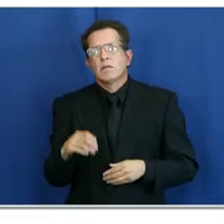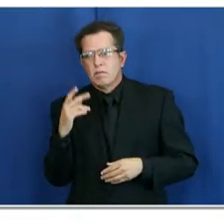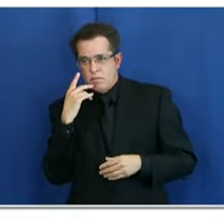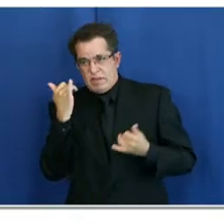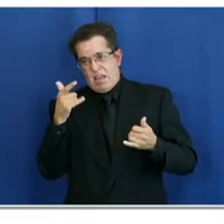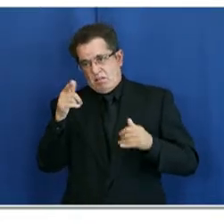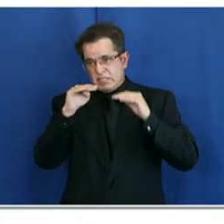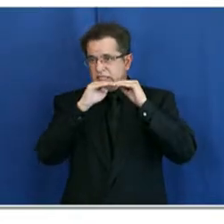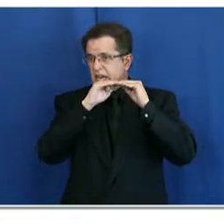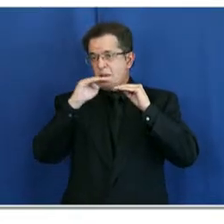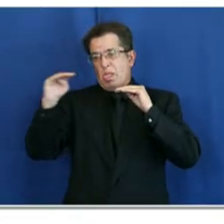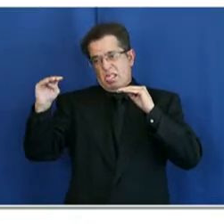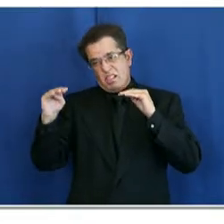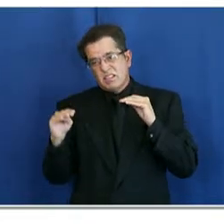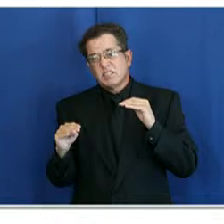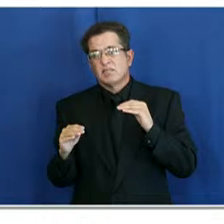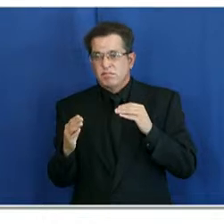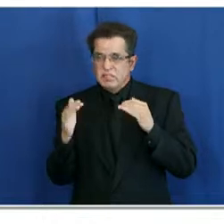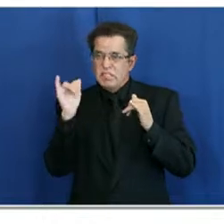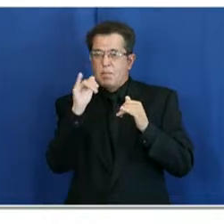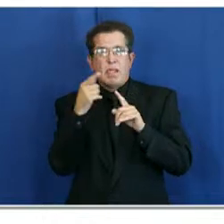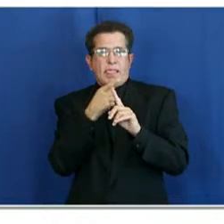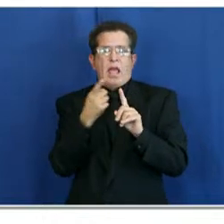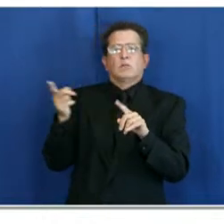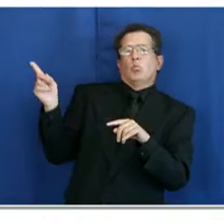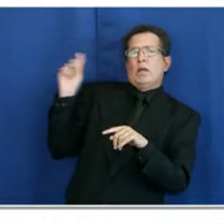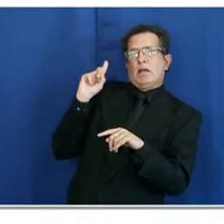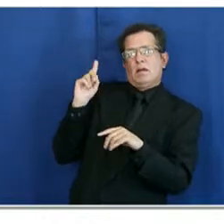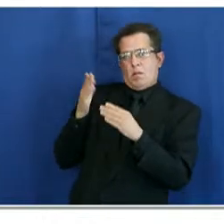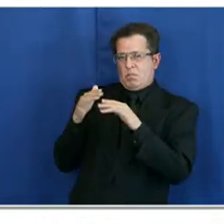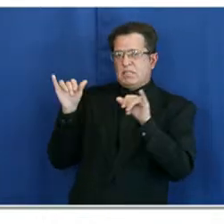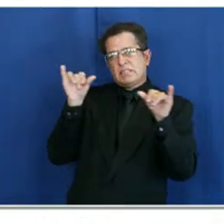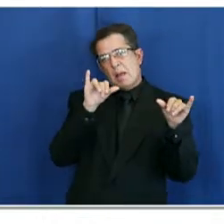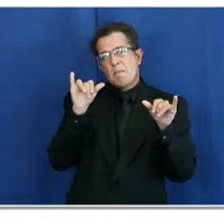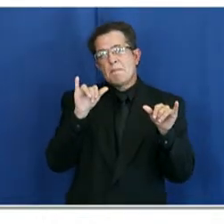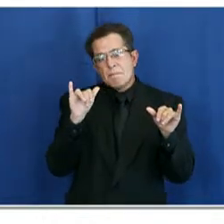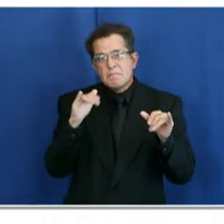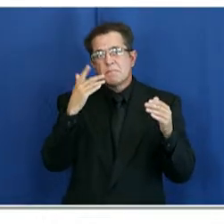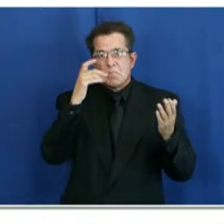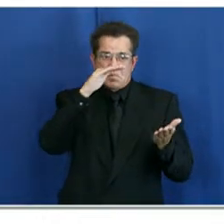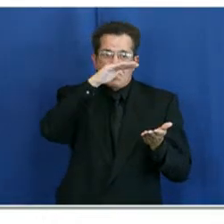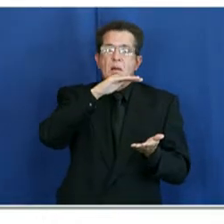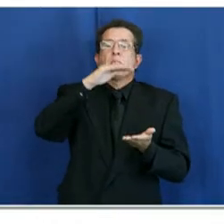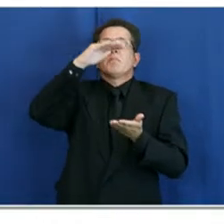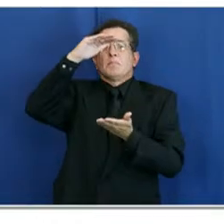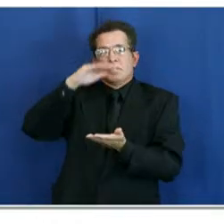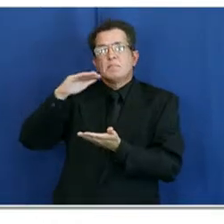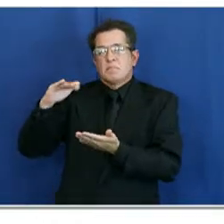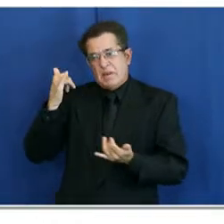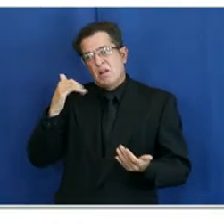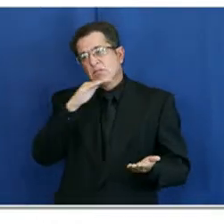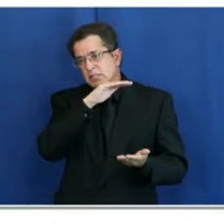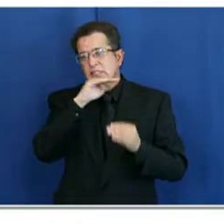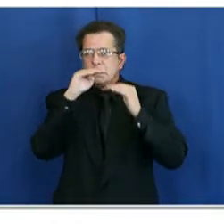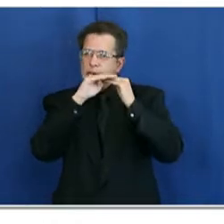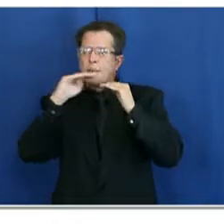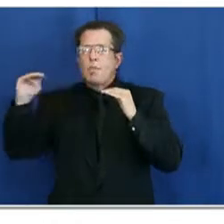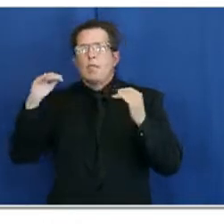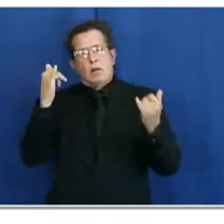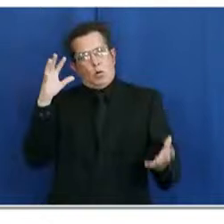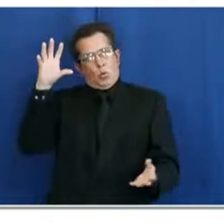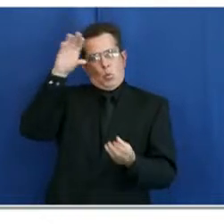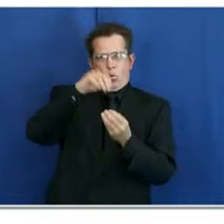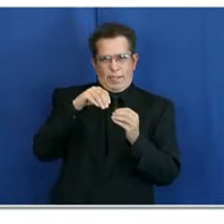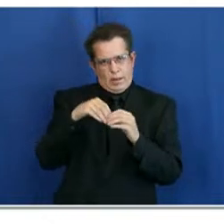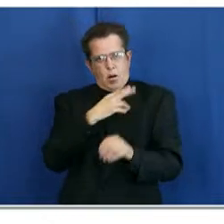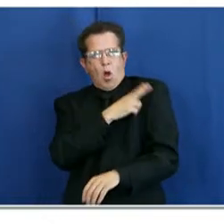to where we were about a week ago. And again, we'll see some day-to-day fluctuations as the broader trends we're looking at. Total hospitalization, our